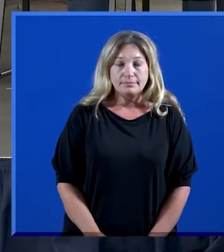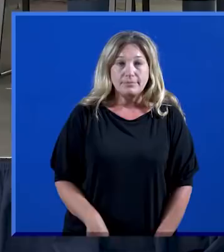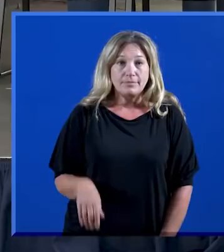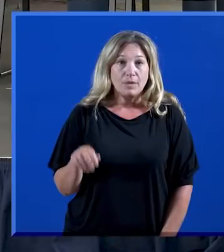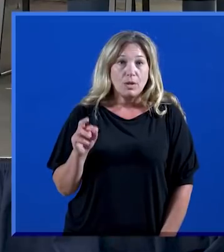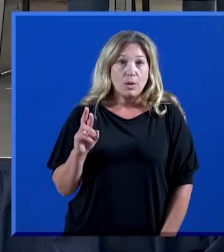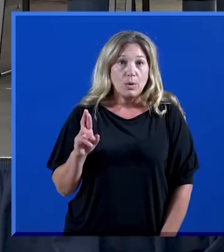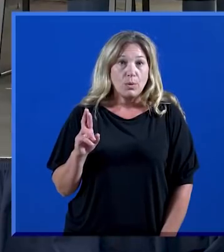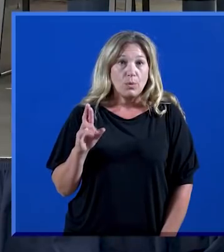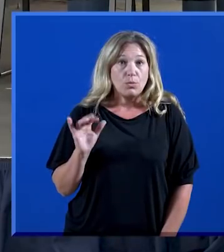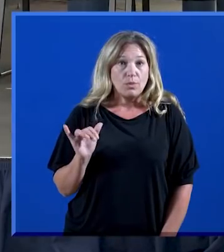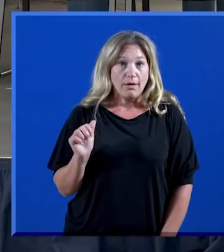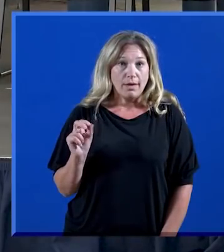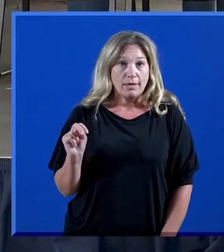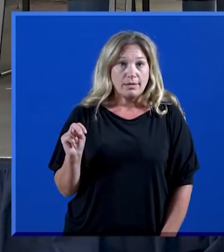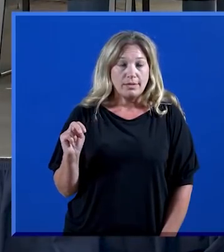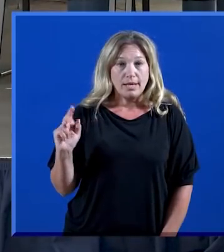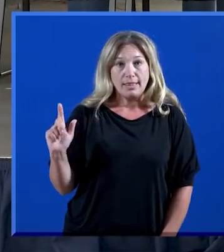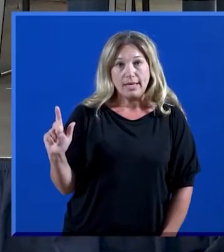Ryan Lee.